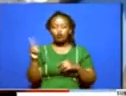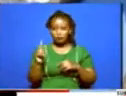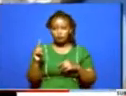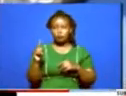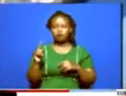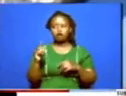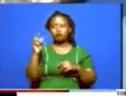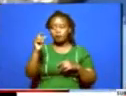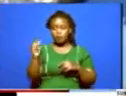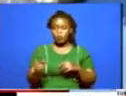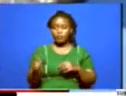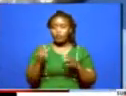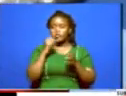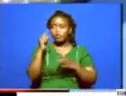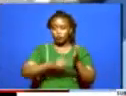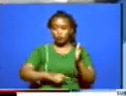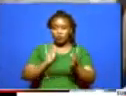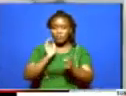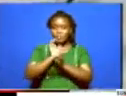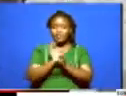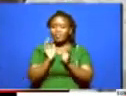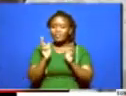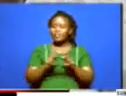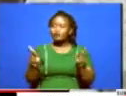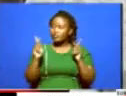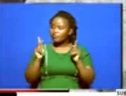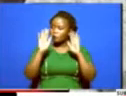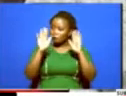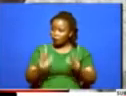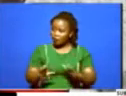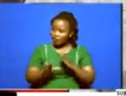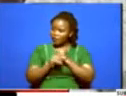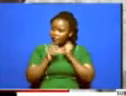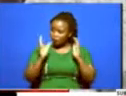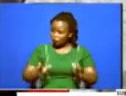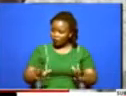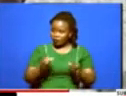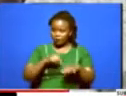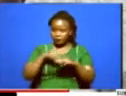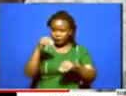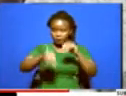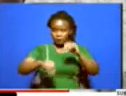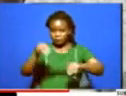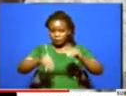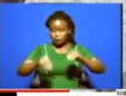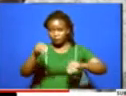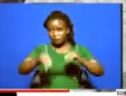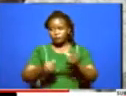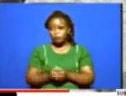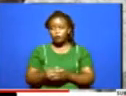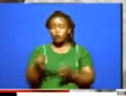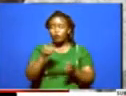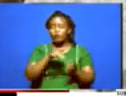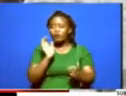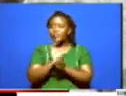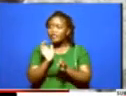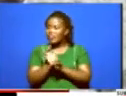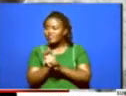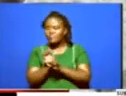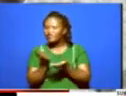crucial stakeholder in the electioneering process. We as church, we have not seen them on the ground, even bringing us together